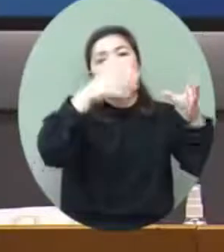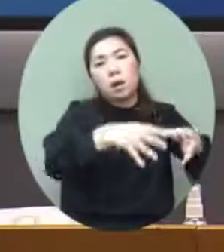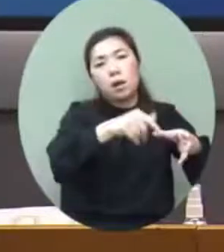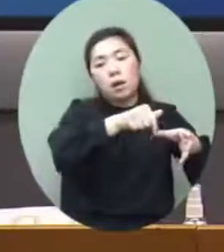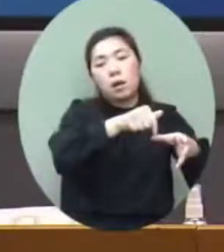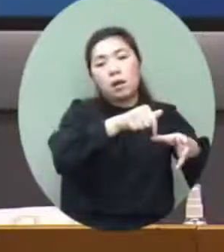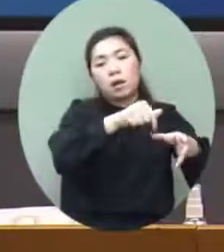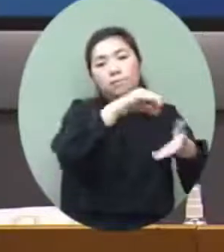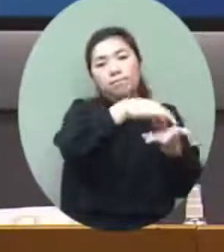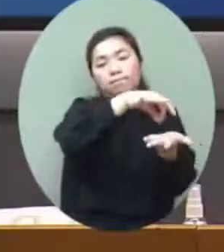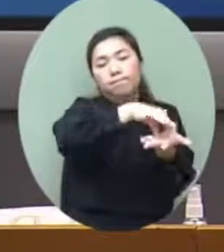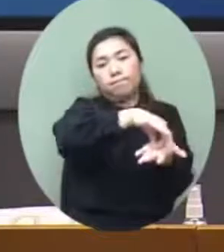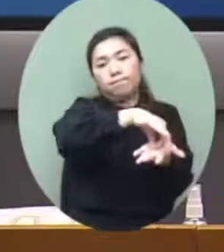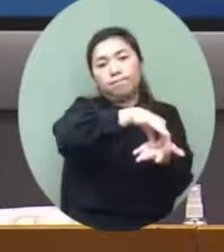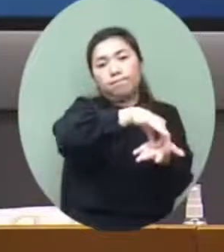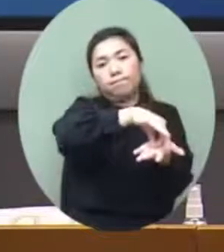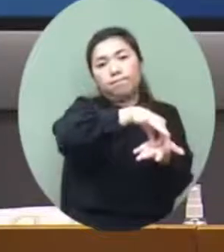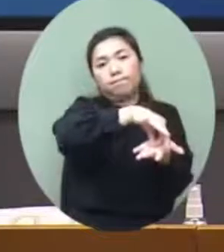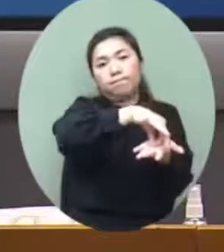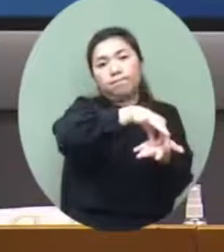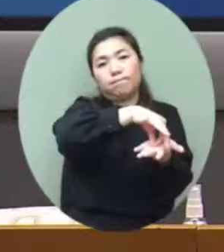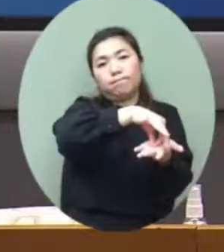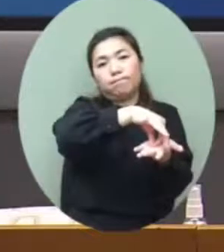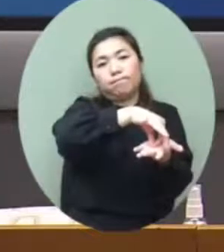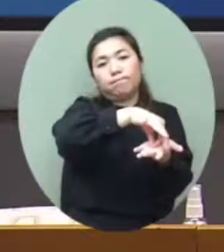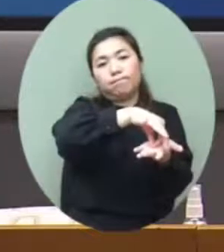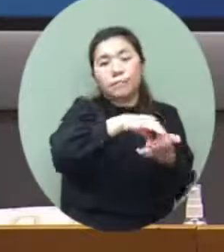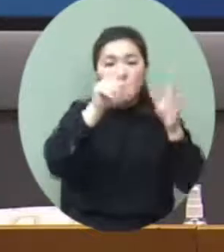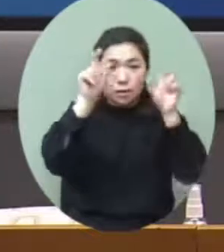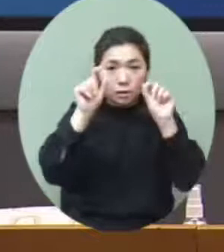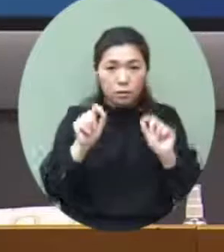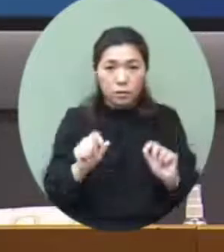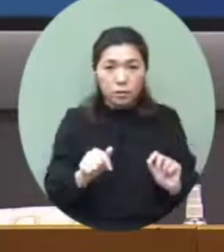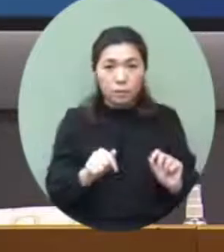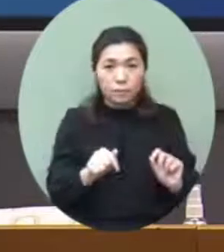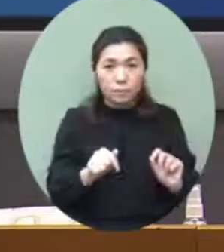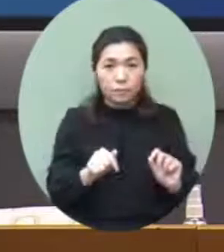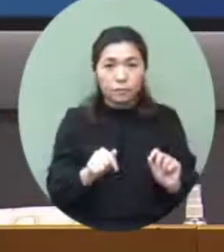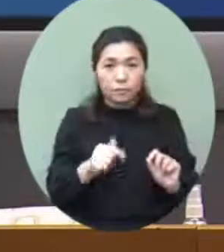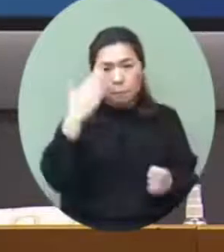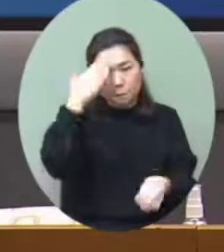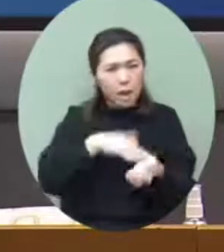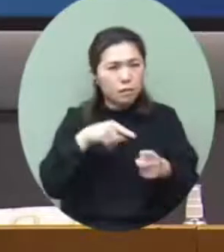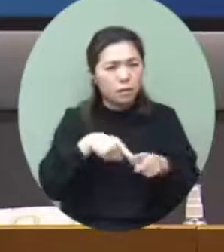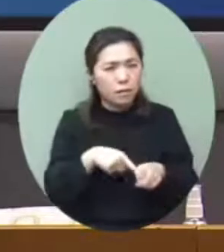go into the red area of AWE